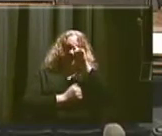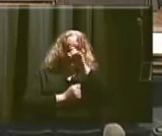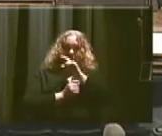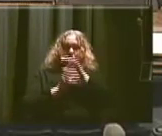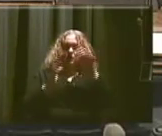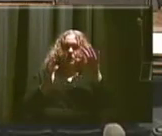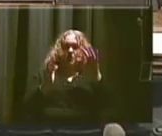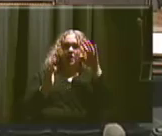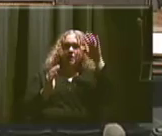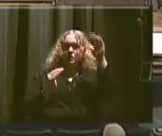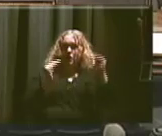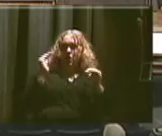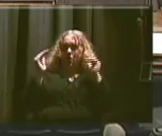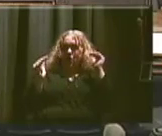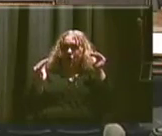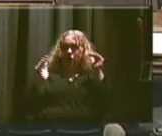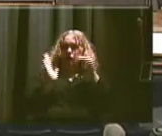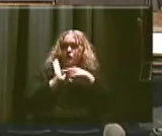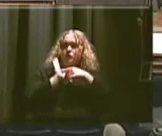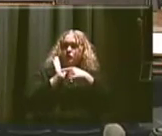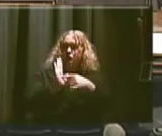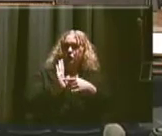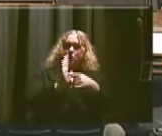that adults model accountability.